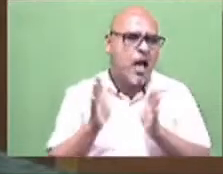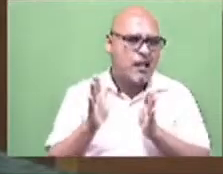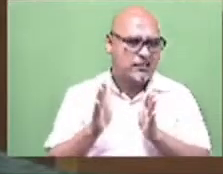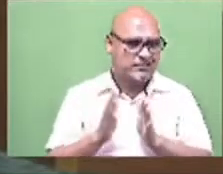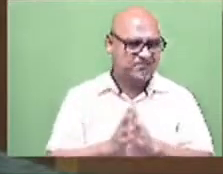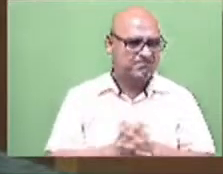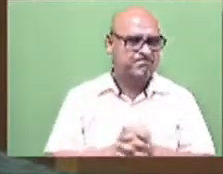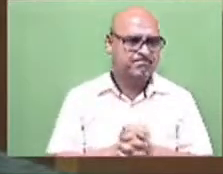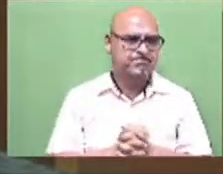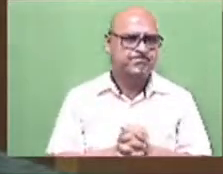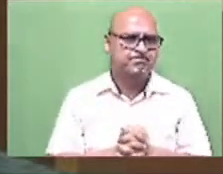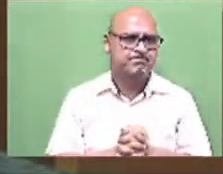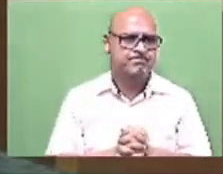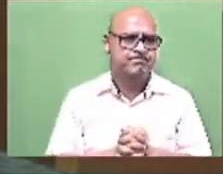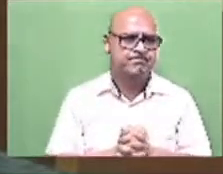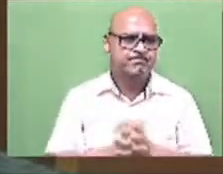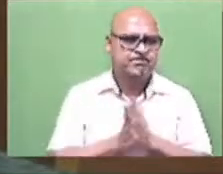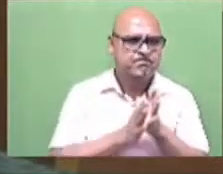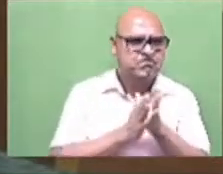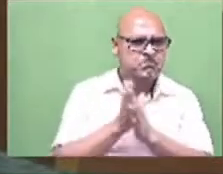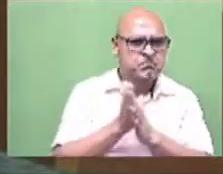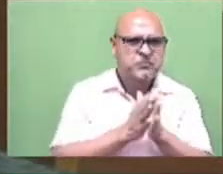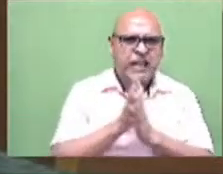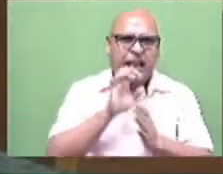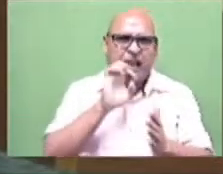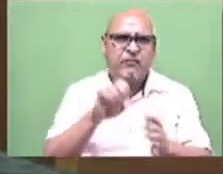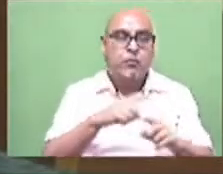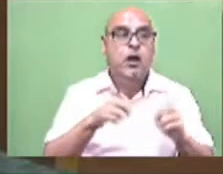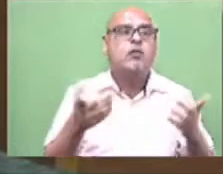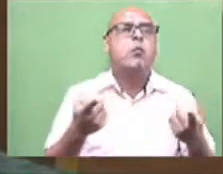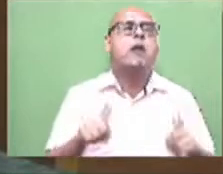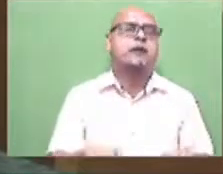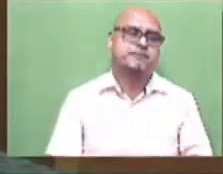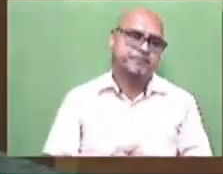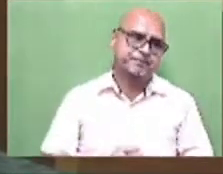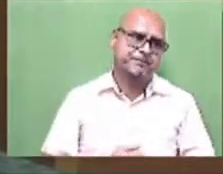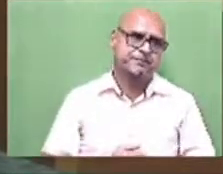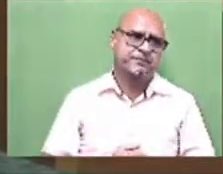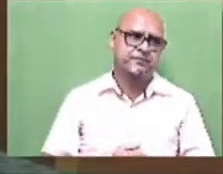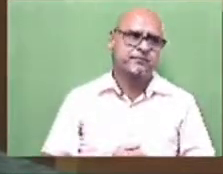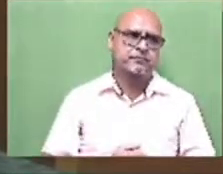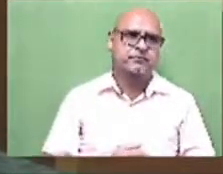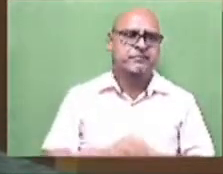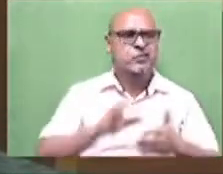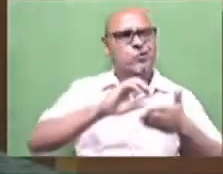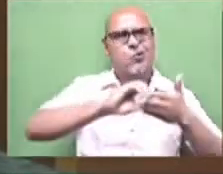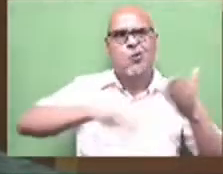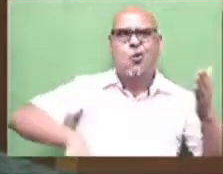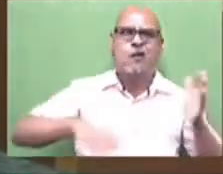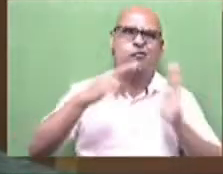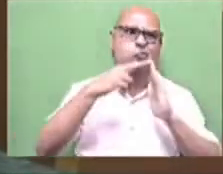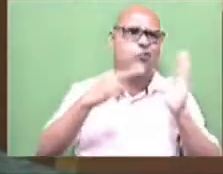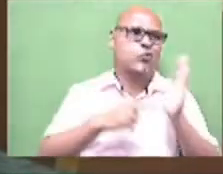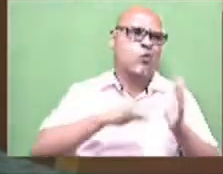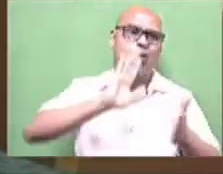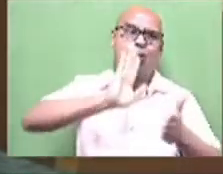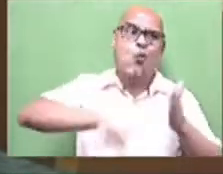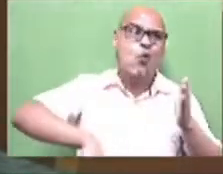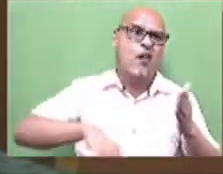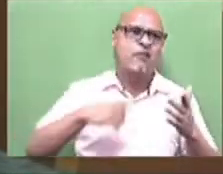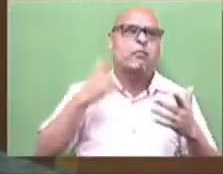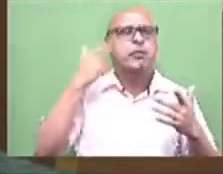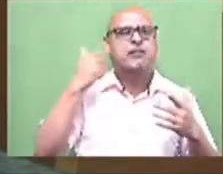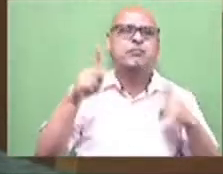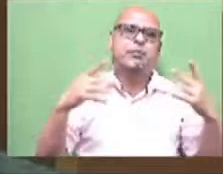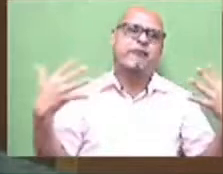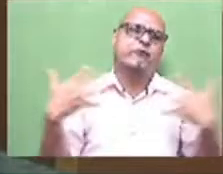we on this side fully agree, that it should be, mask wearing should be mandatory, and it's very important. But we're